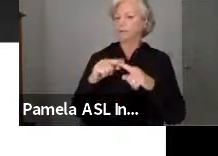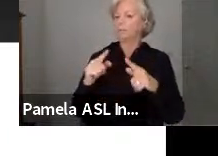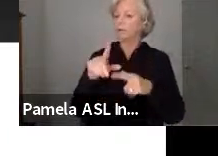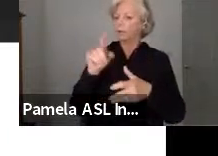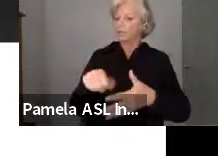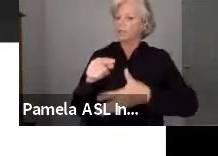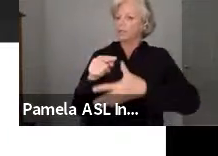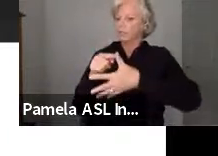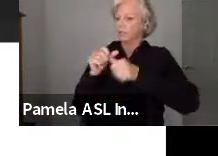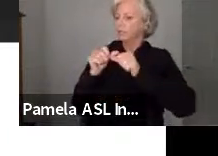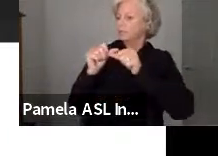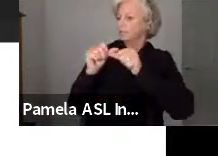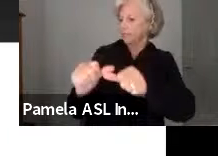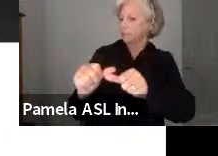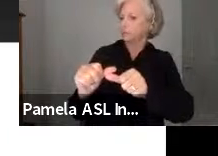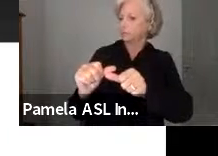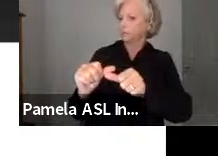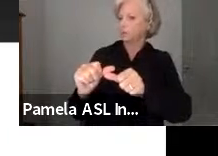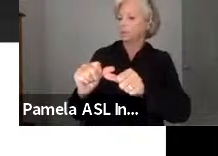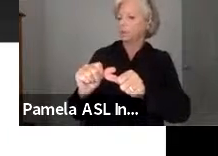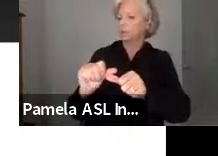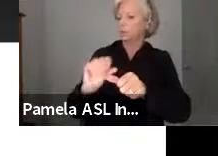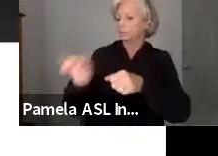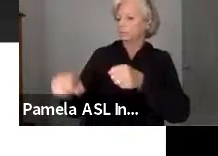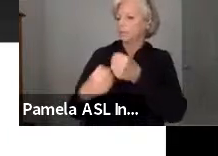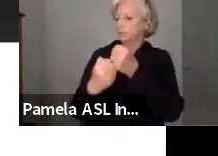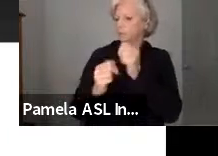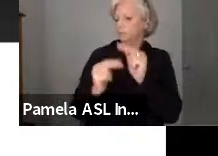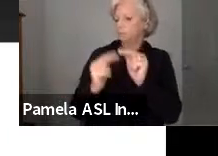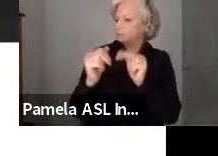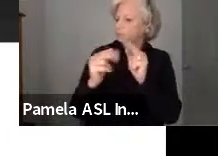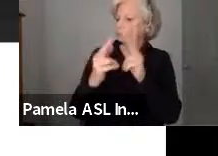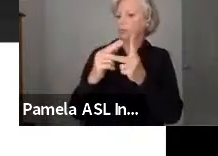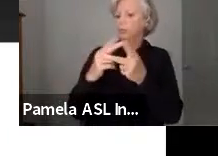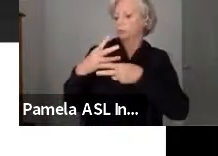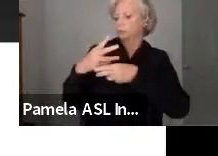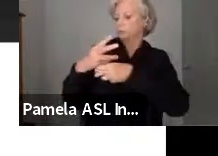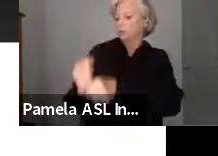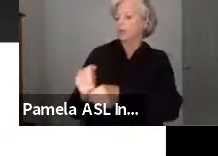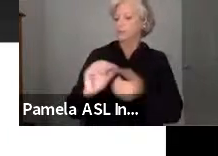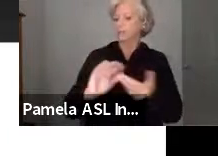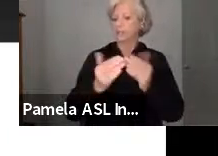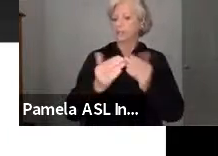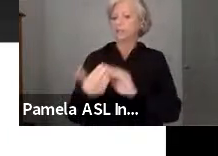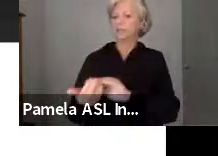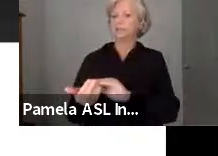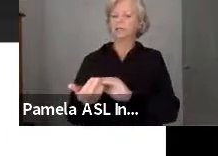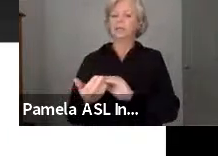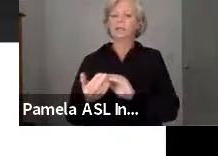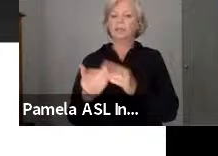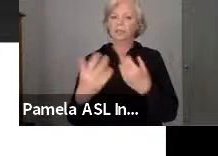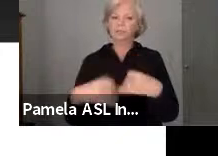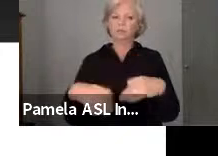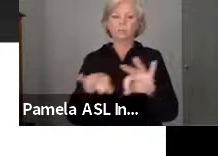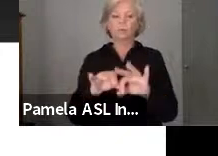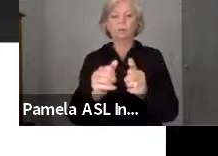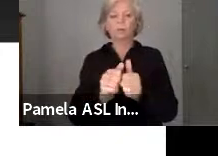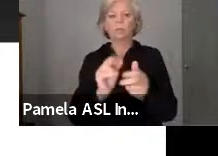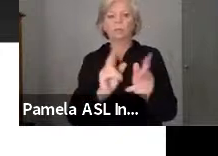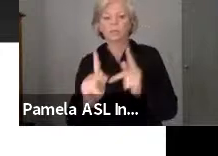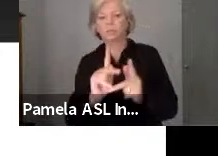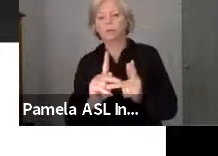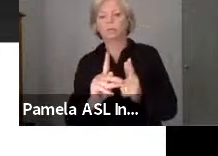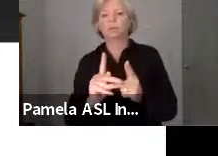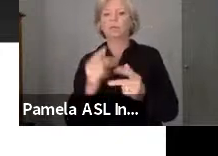of building and growing trust with communities. And this is especially important for communities of color, Black